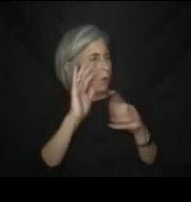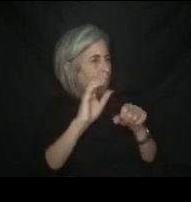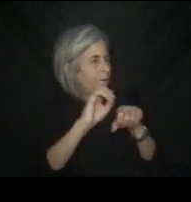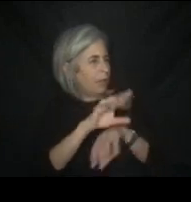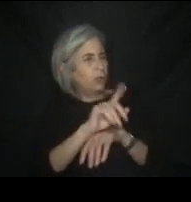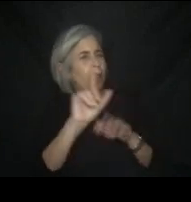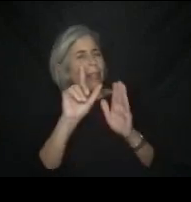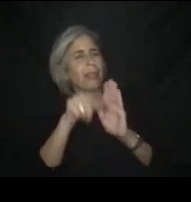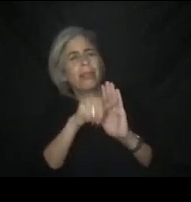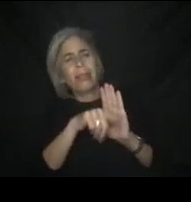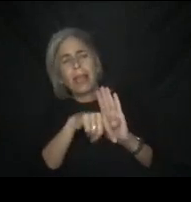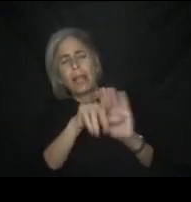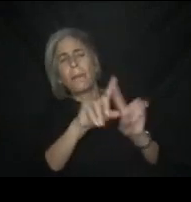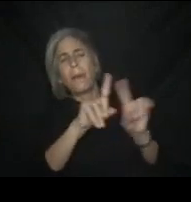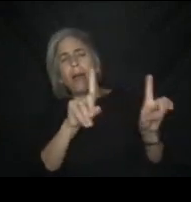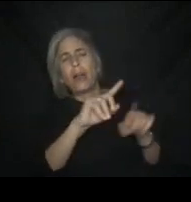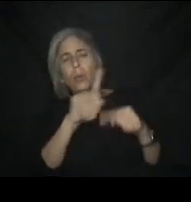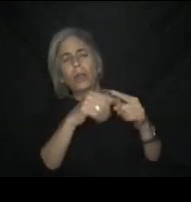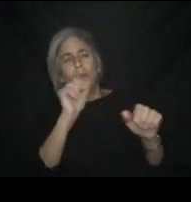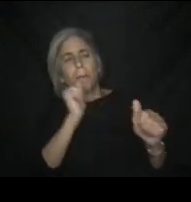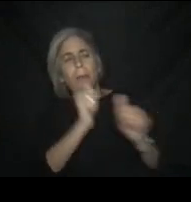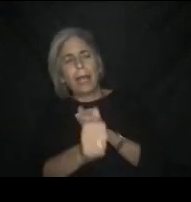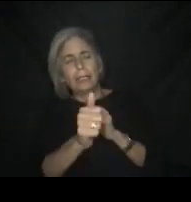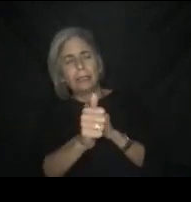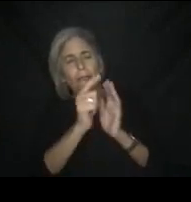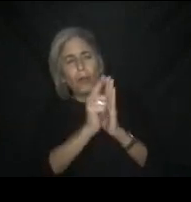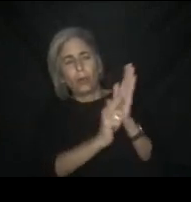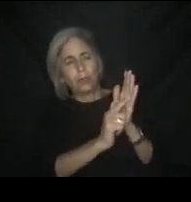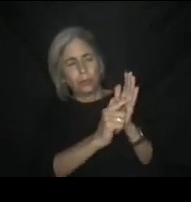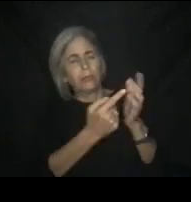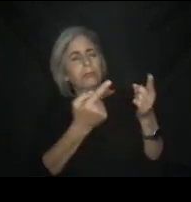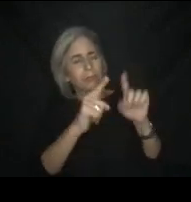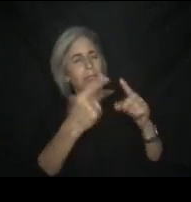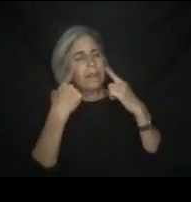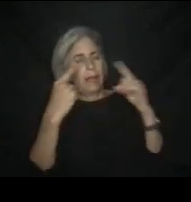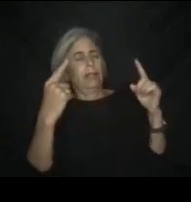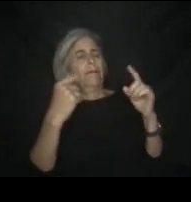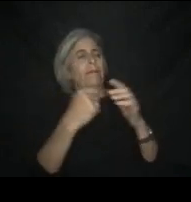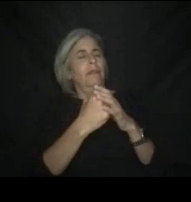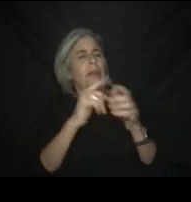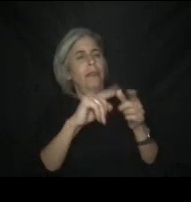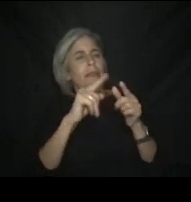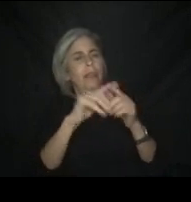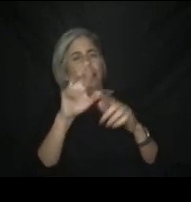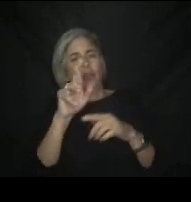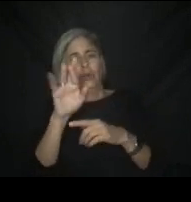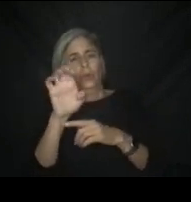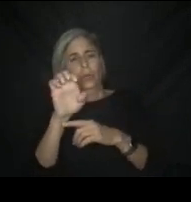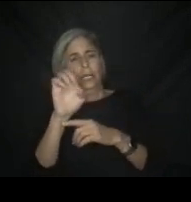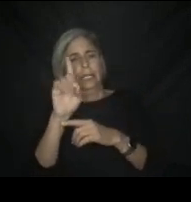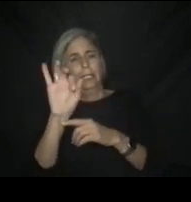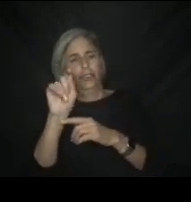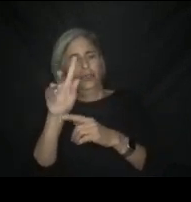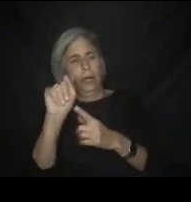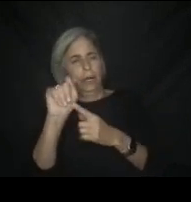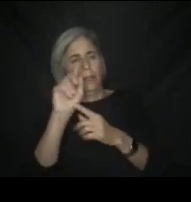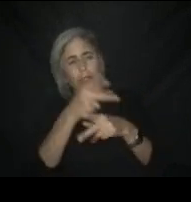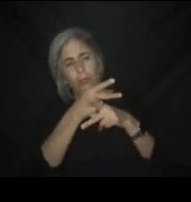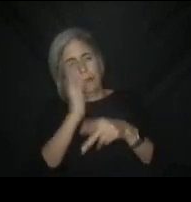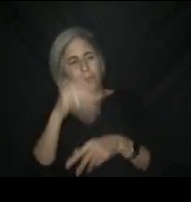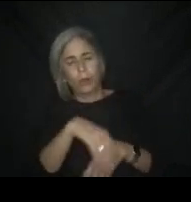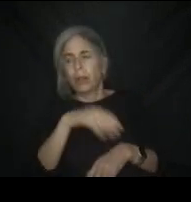but once you pass the ordinance, it's effective. Okay. And they'll redistrict and do everything else they need to do. The supervisor will.